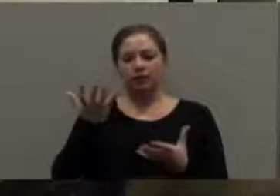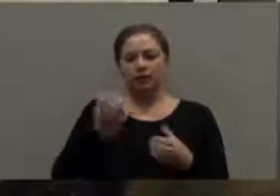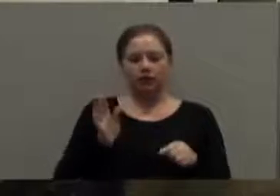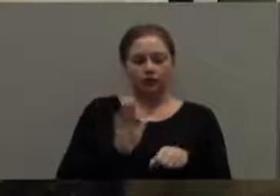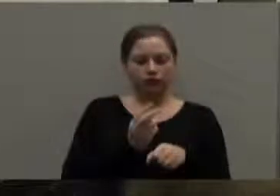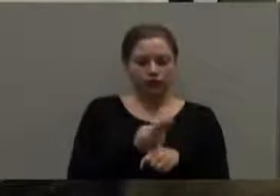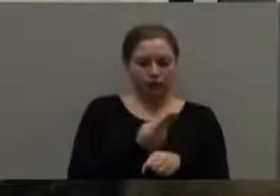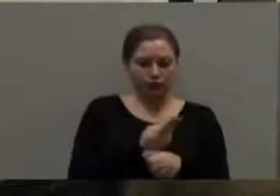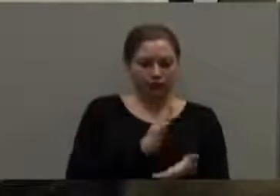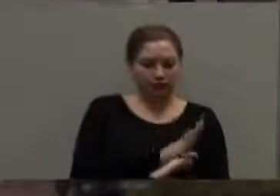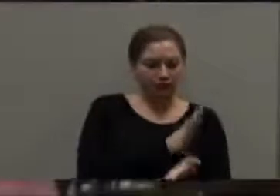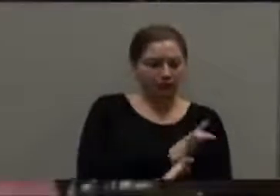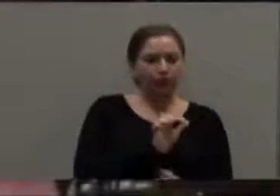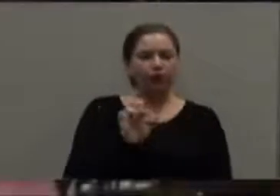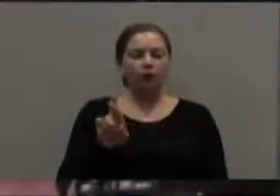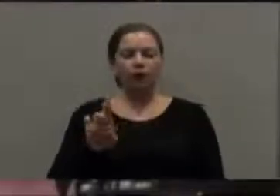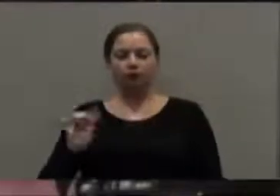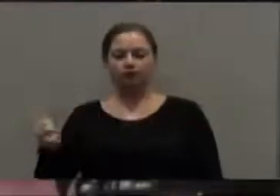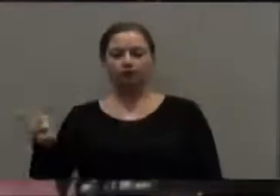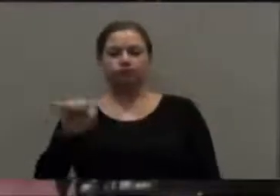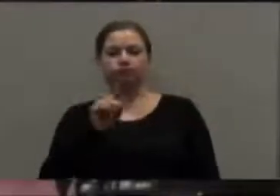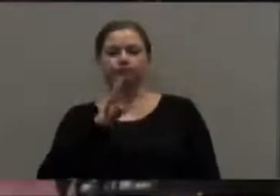Thank you.